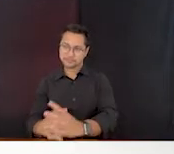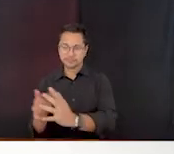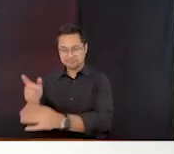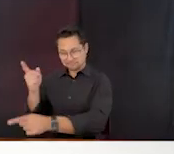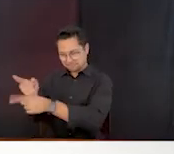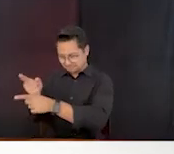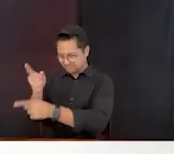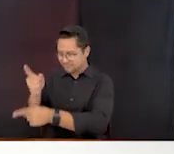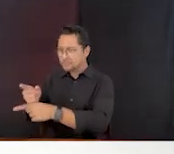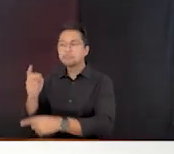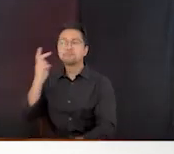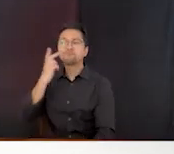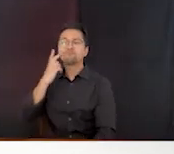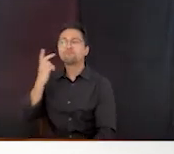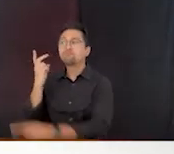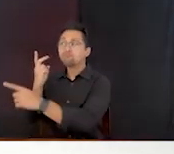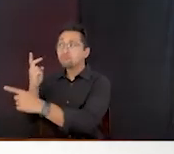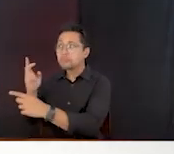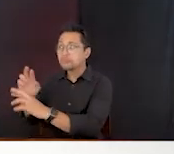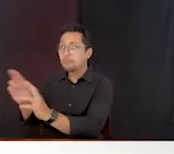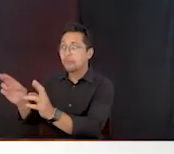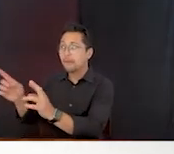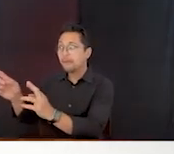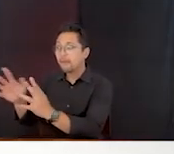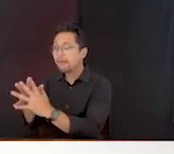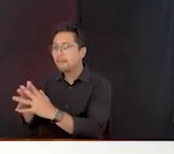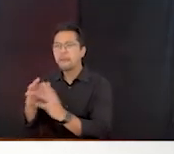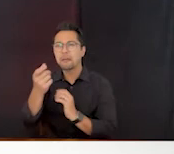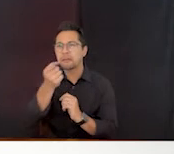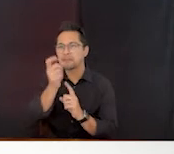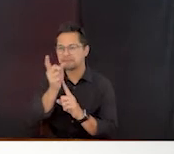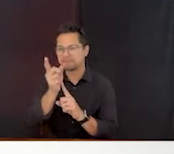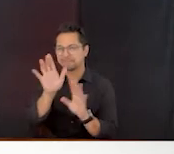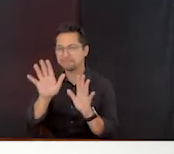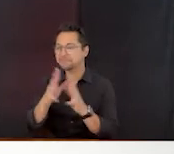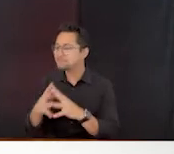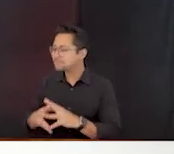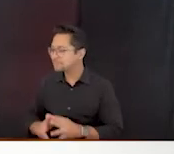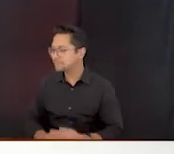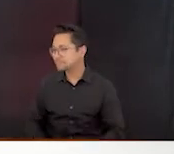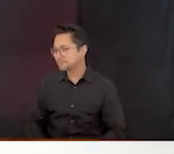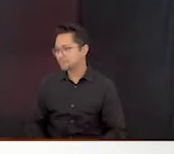right, let's see if she's on. Hold on, 1 minute.